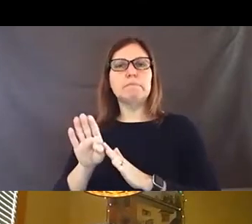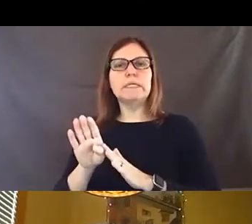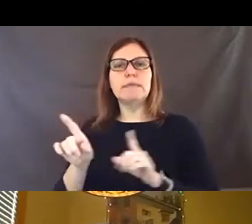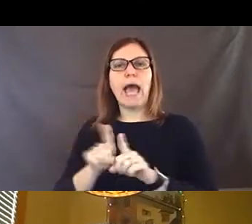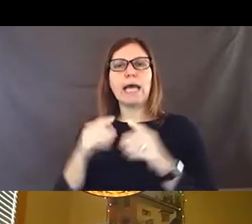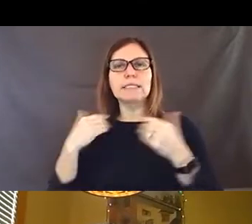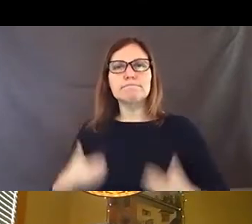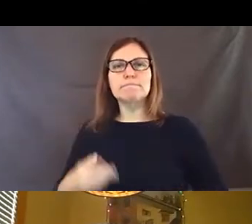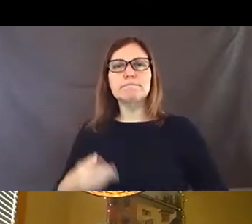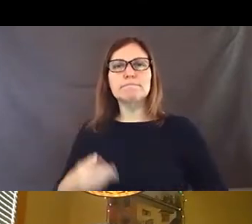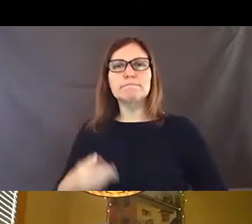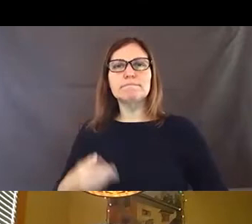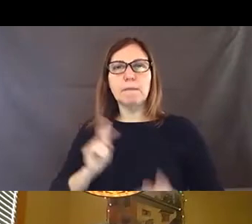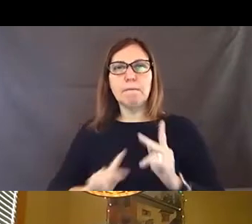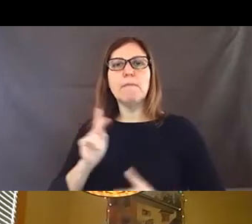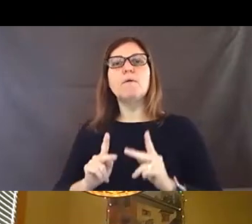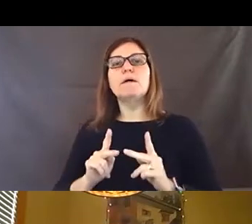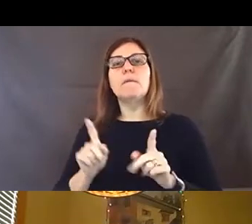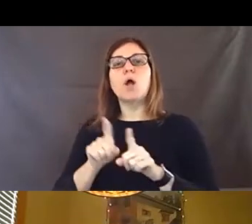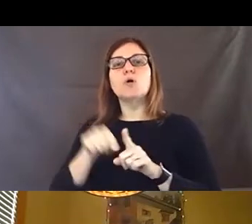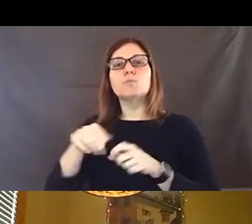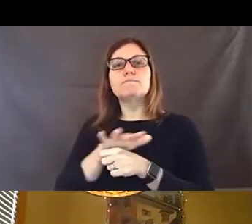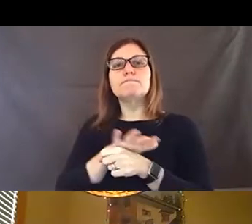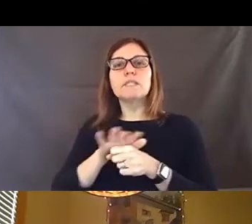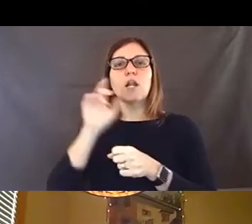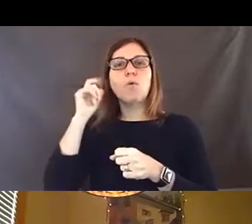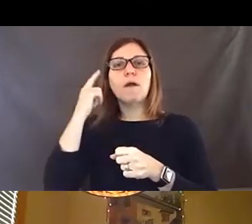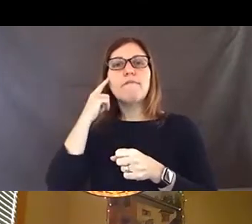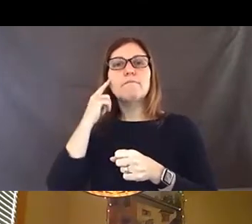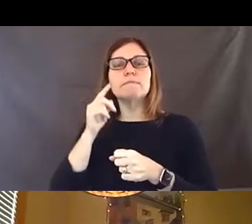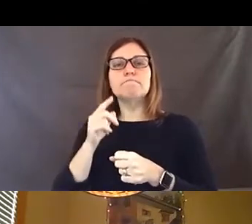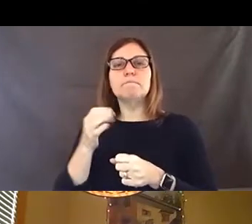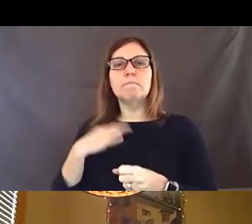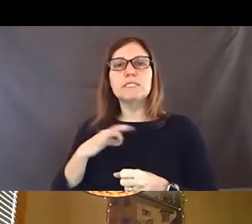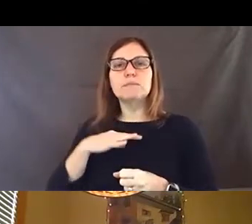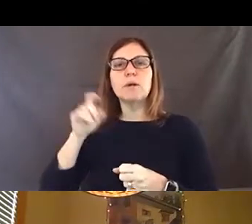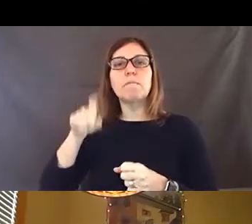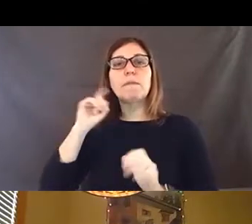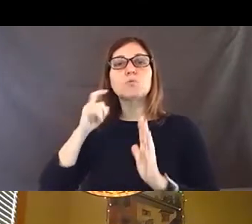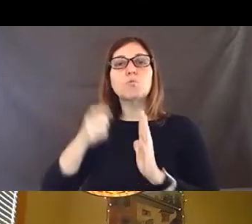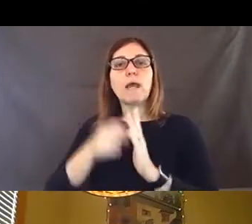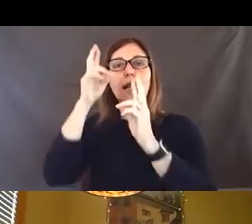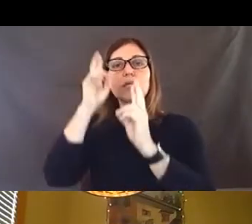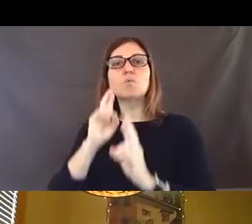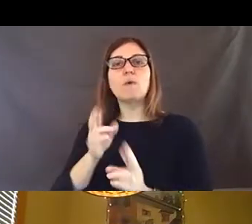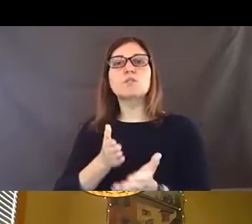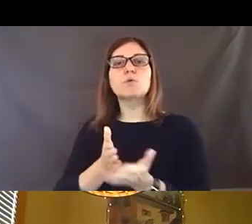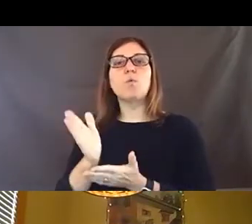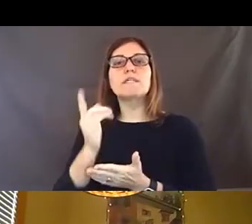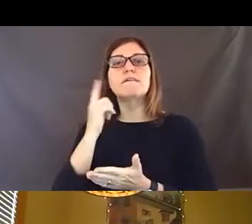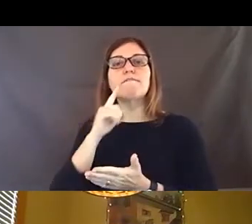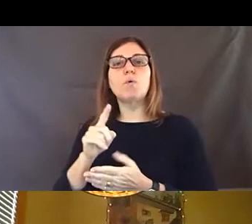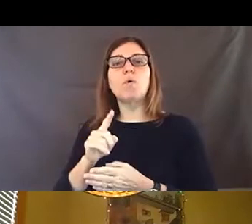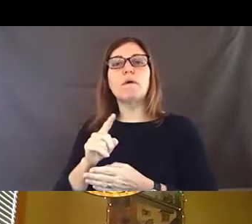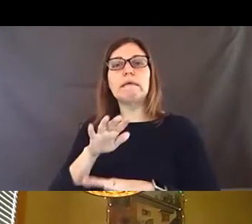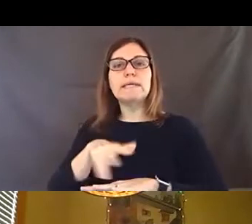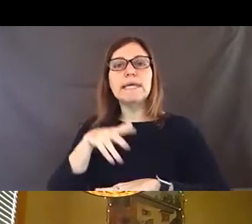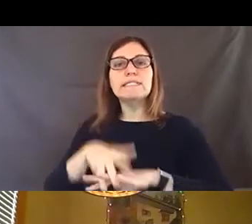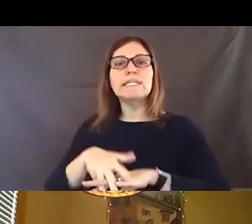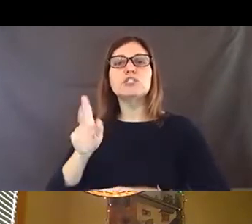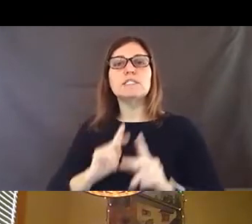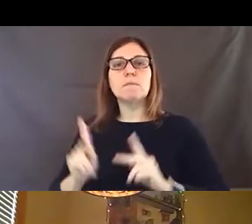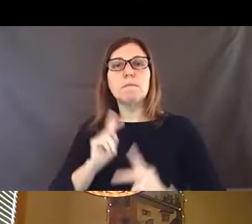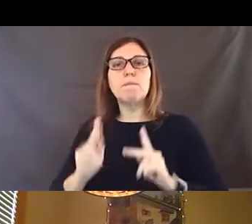of Pittsburgh must recognize and respect the rights of indigenous peoples to our collective actions, to